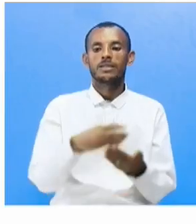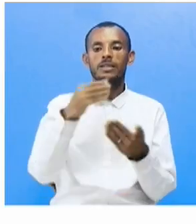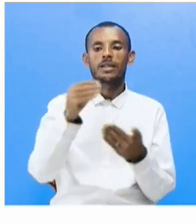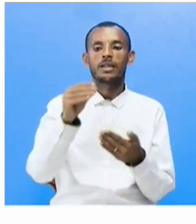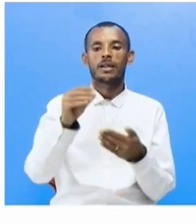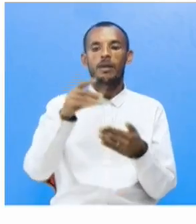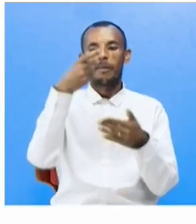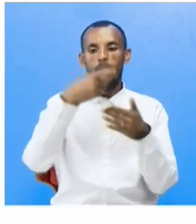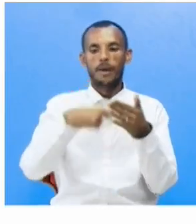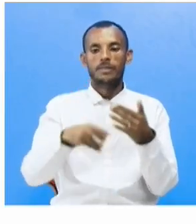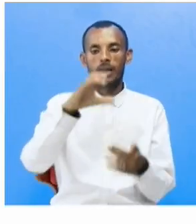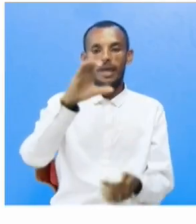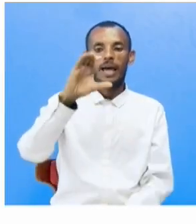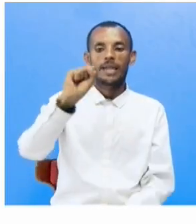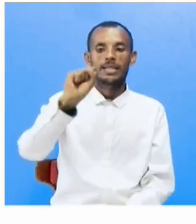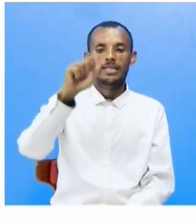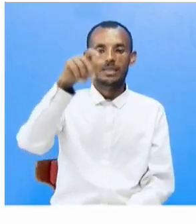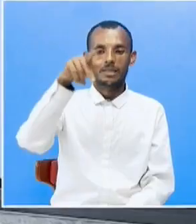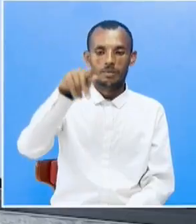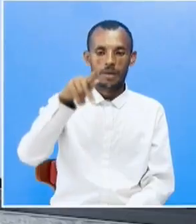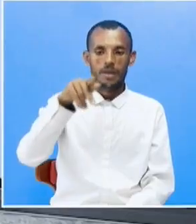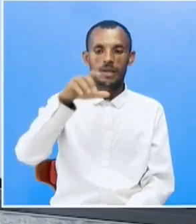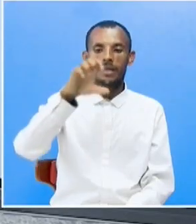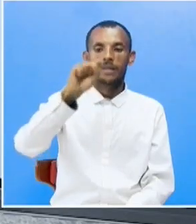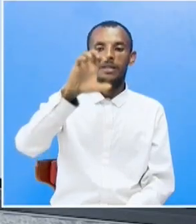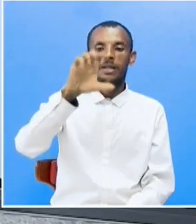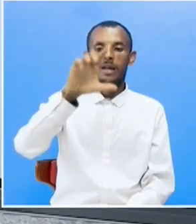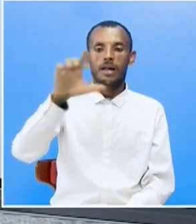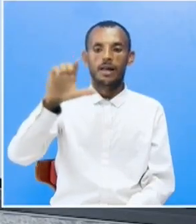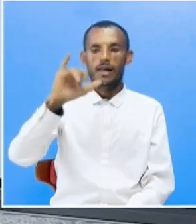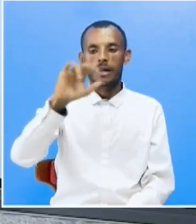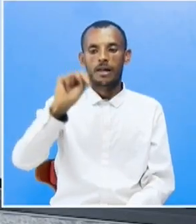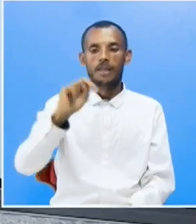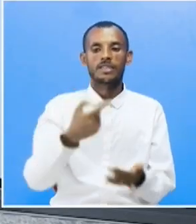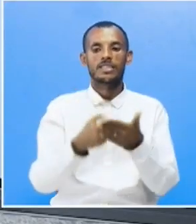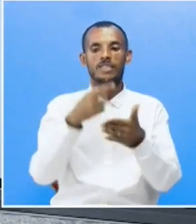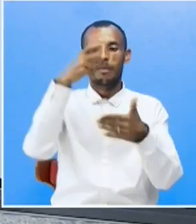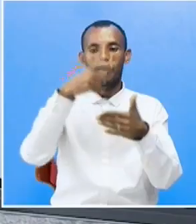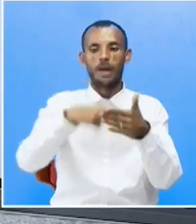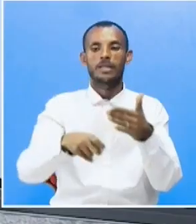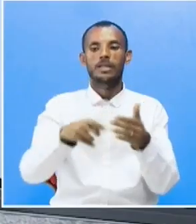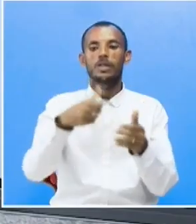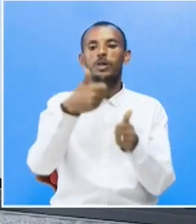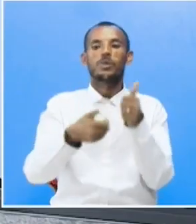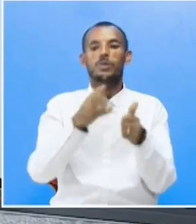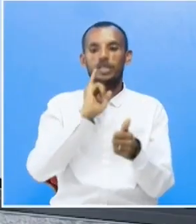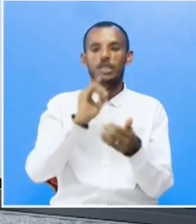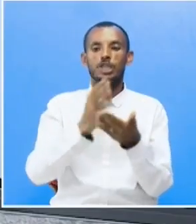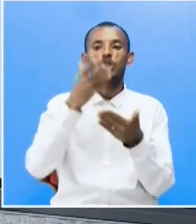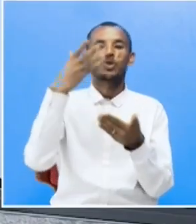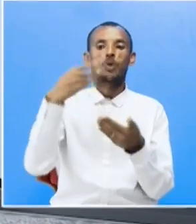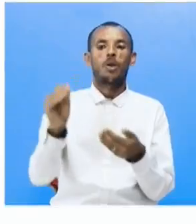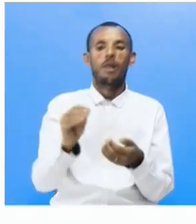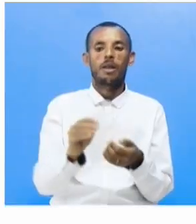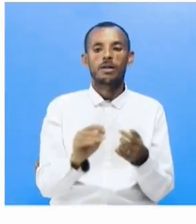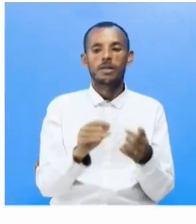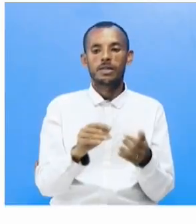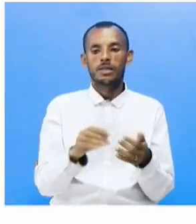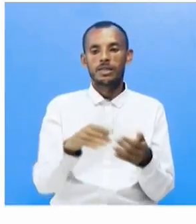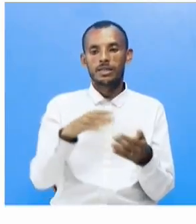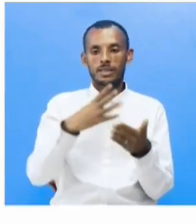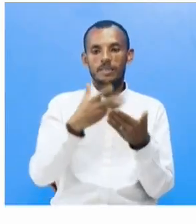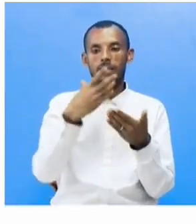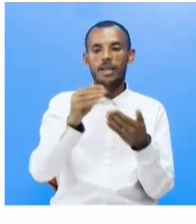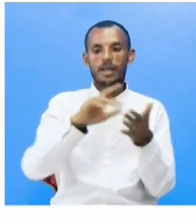short, SP. This is the price at which an article is sold. So selling